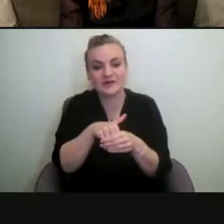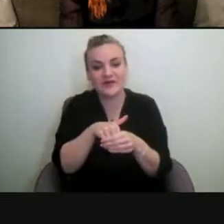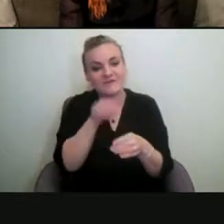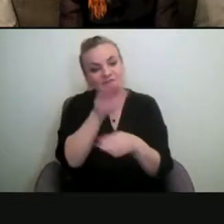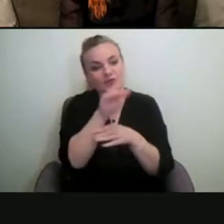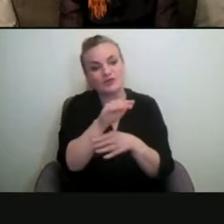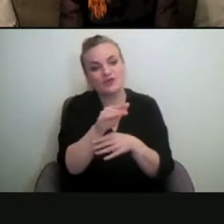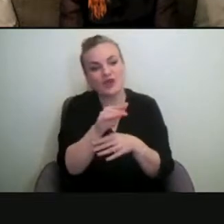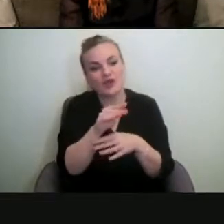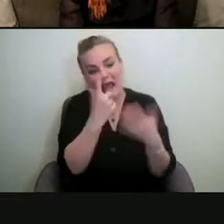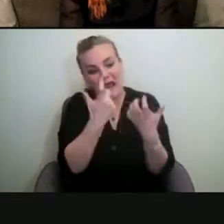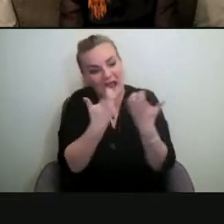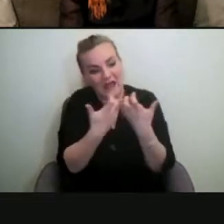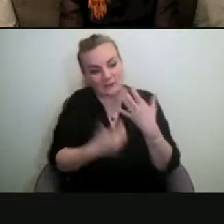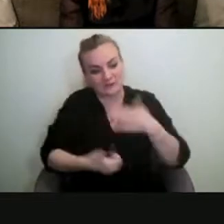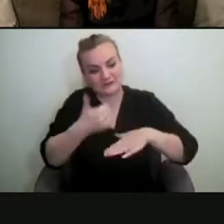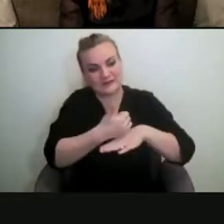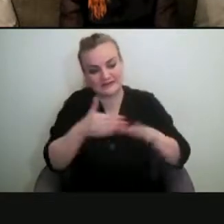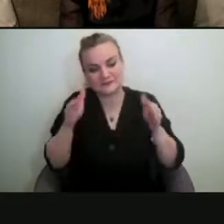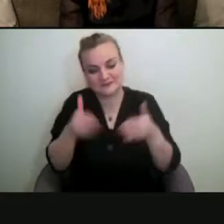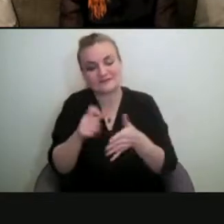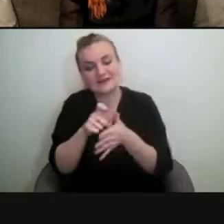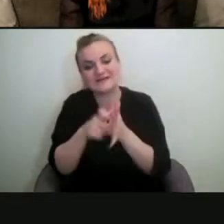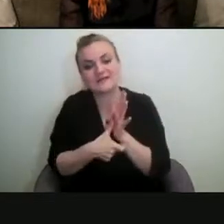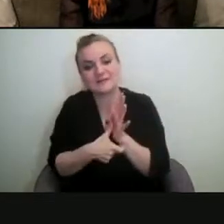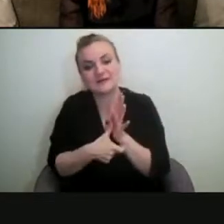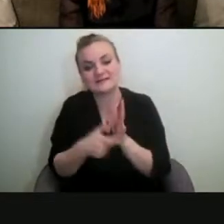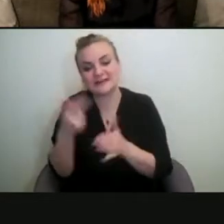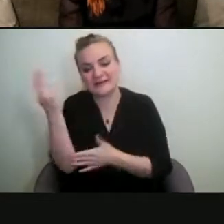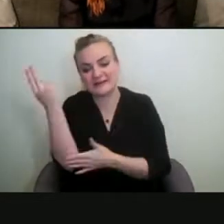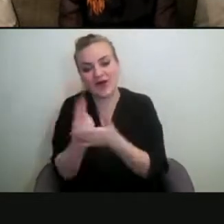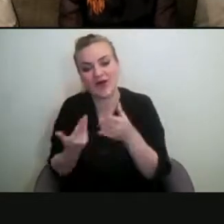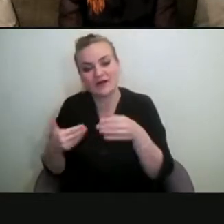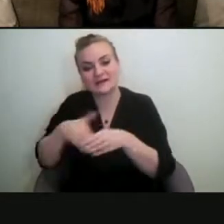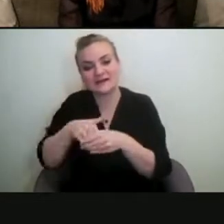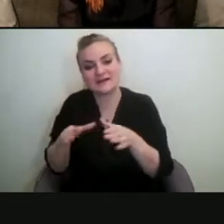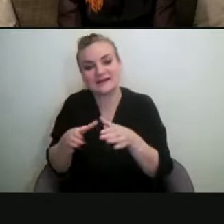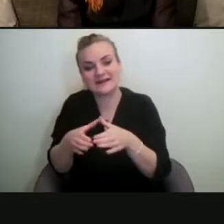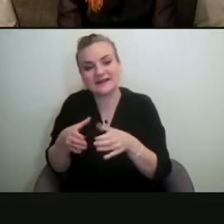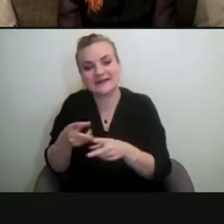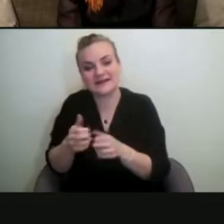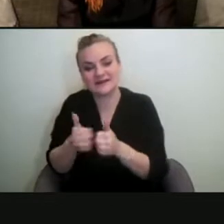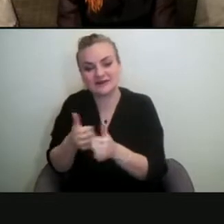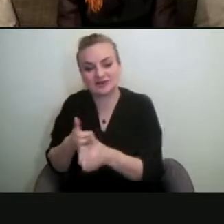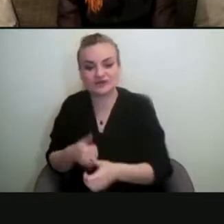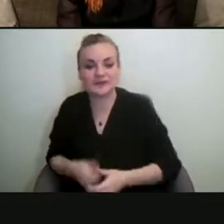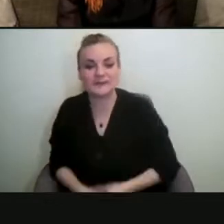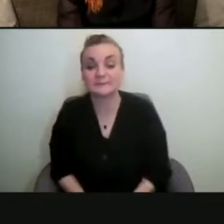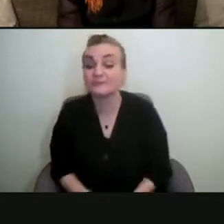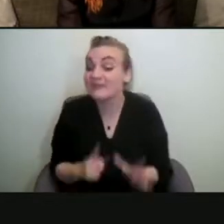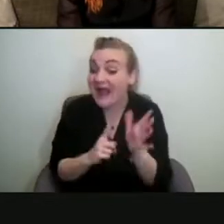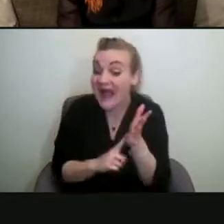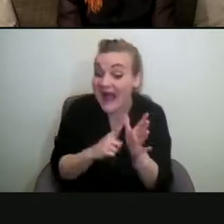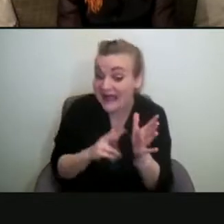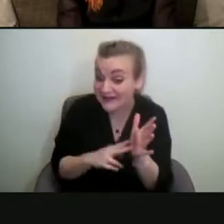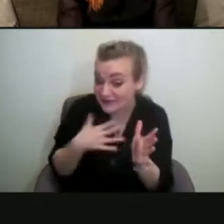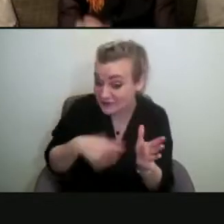future regarding specifically disability within the arts. And can we go to Alan